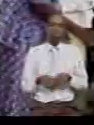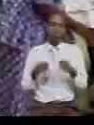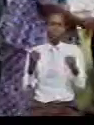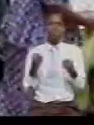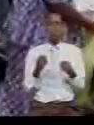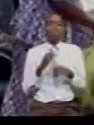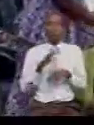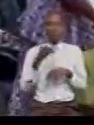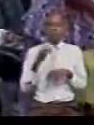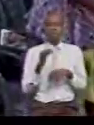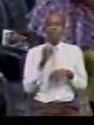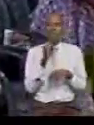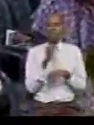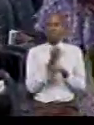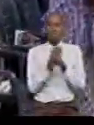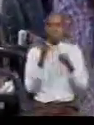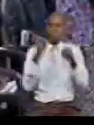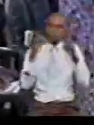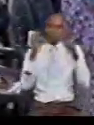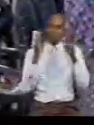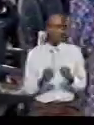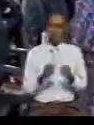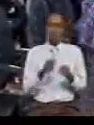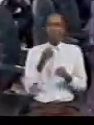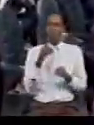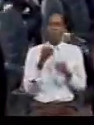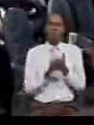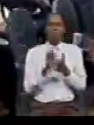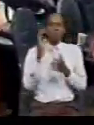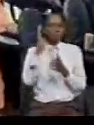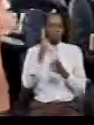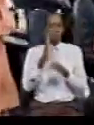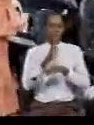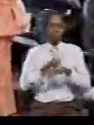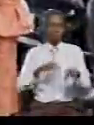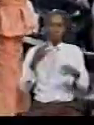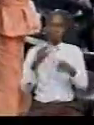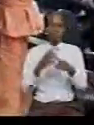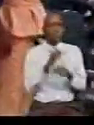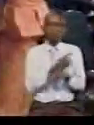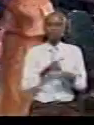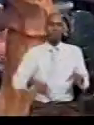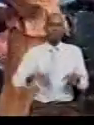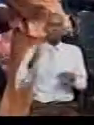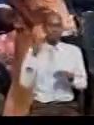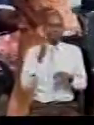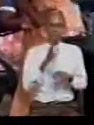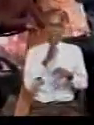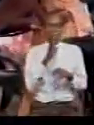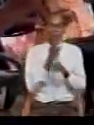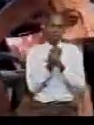power. Whosoever shall call on the name of the Lord shall be saved.